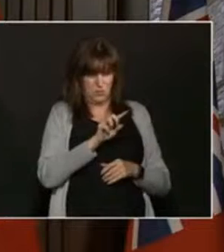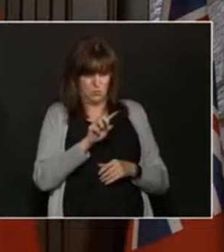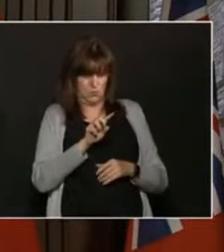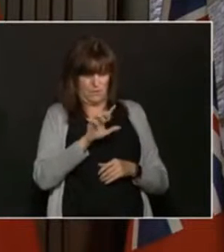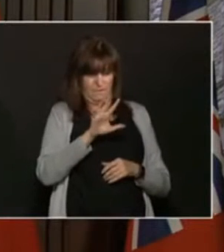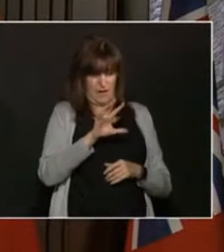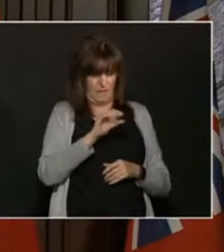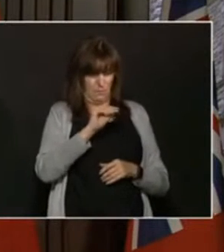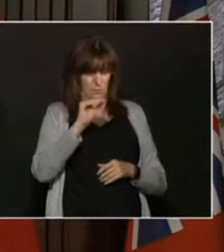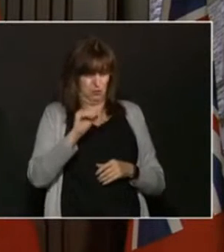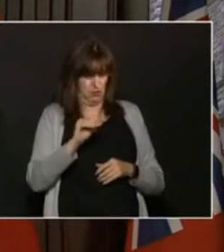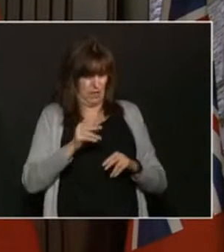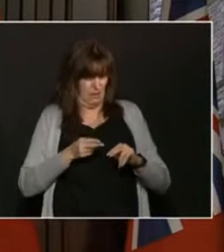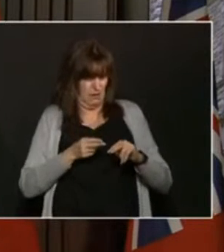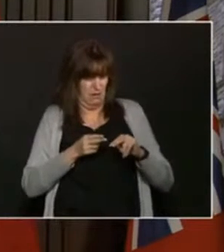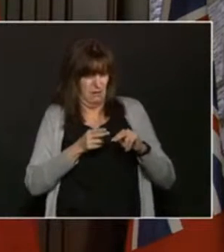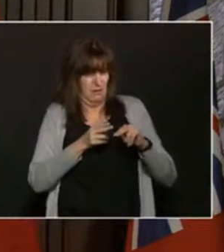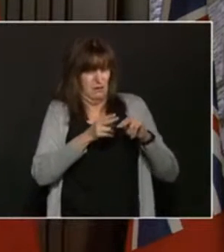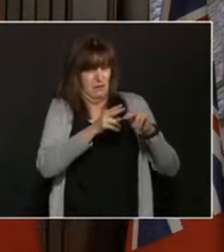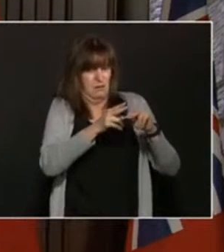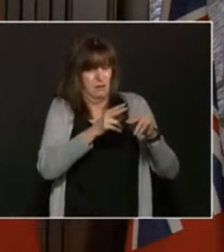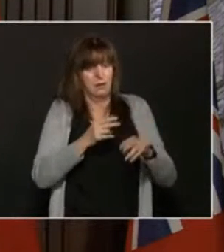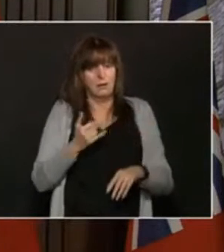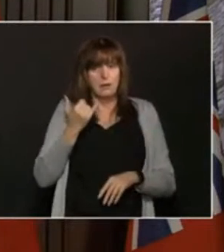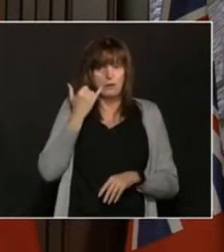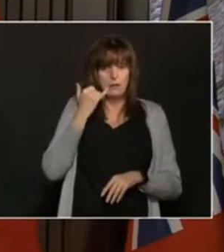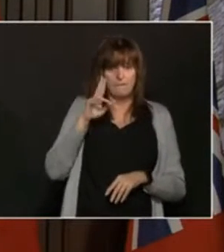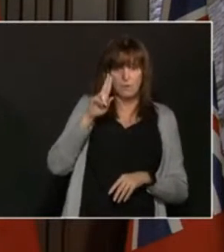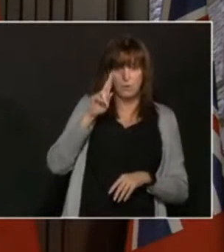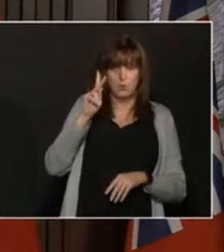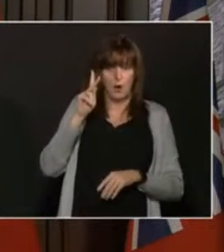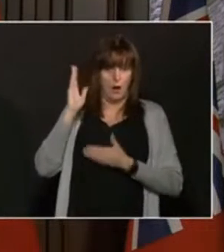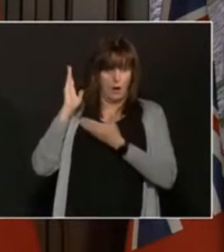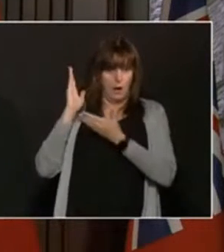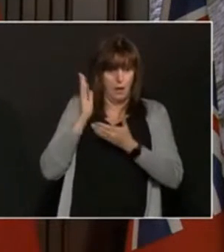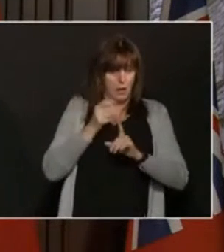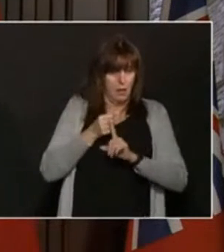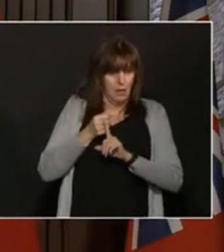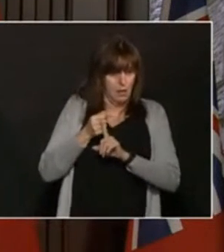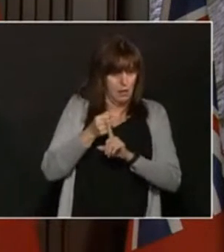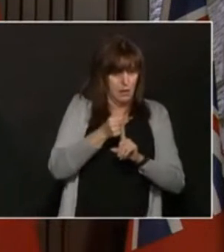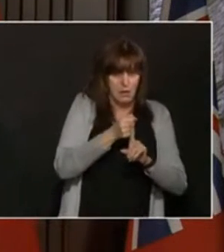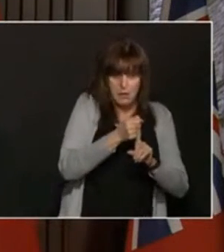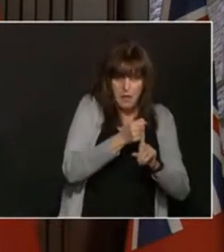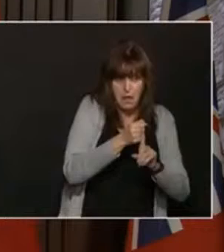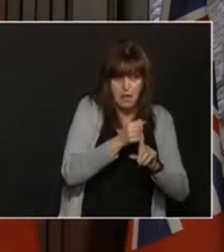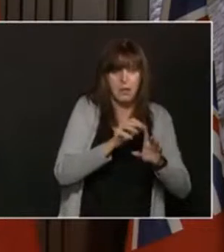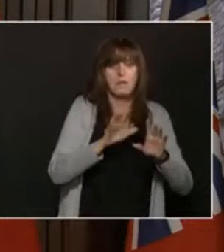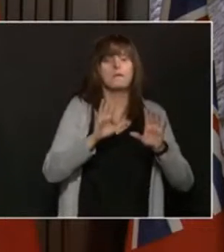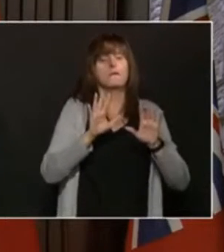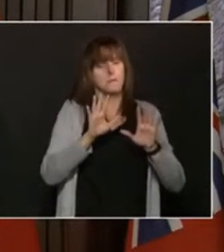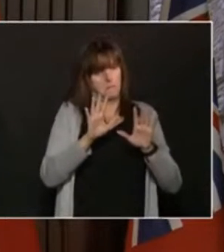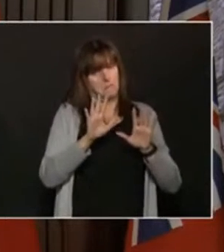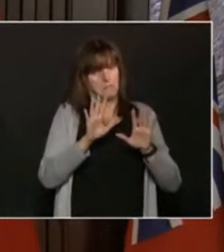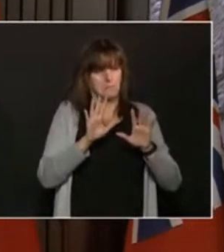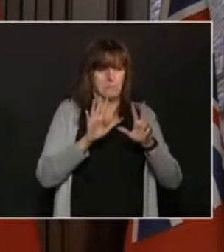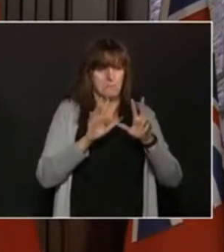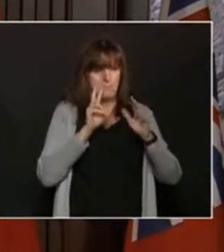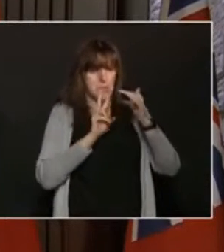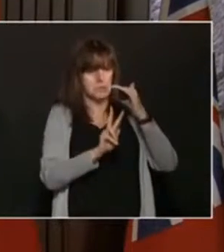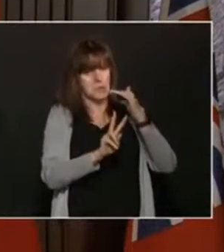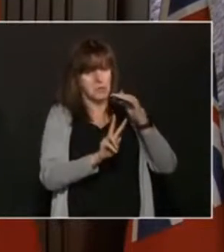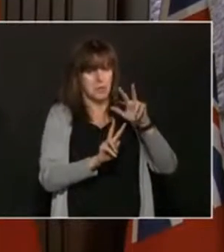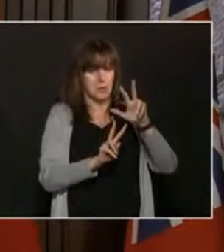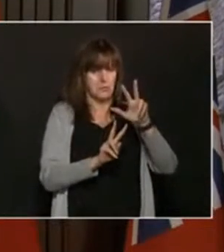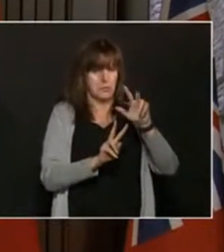from the new variant, I think you'll just see it following right along between those two numbers. So not seeing any break. The point you're making is a